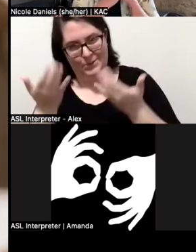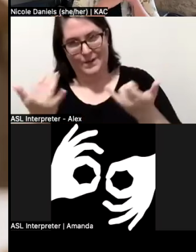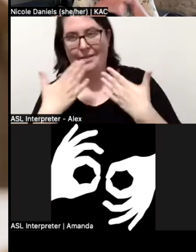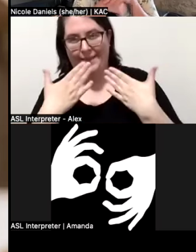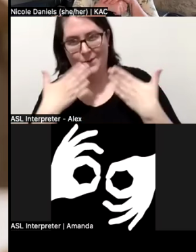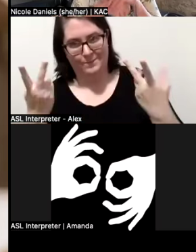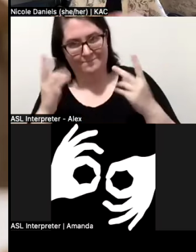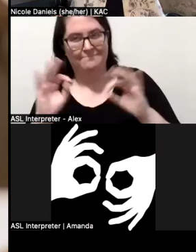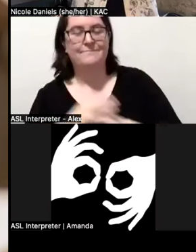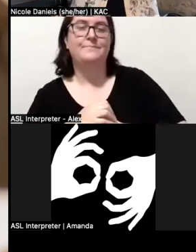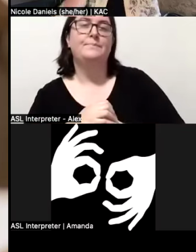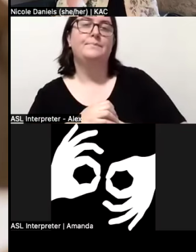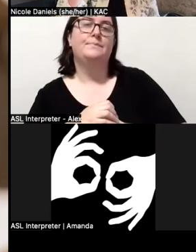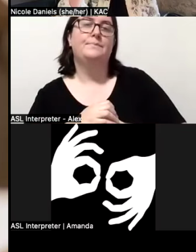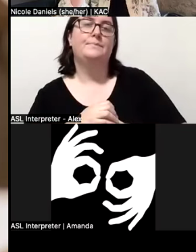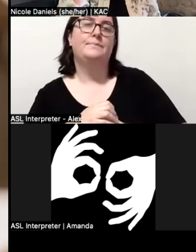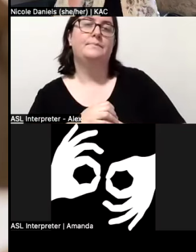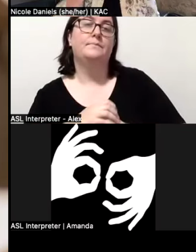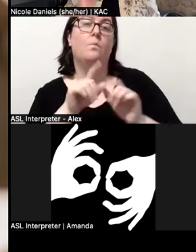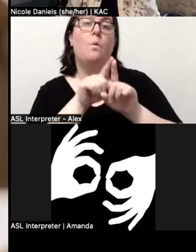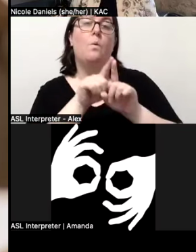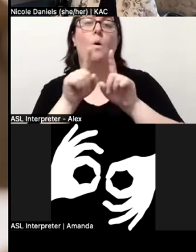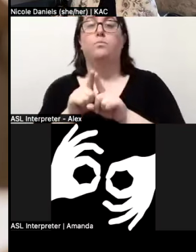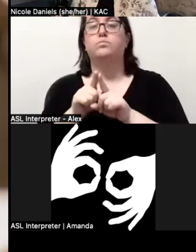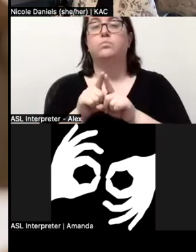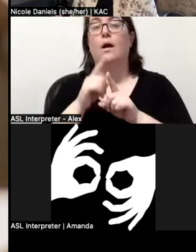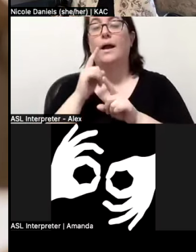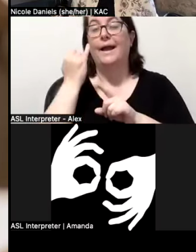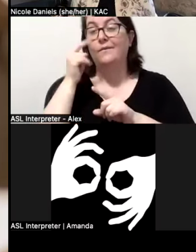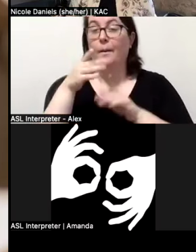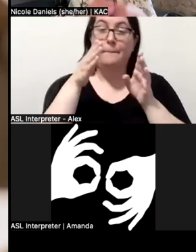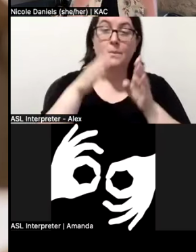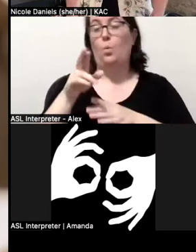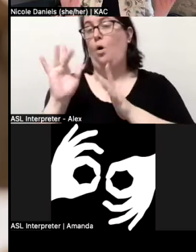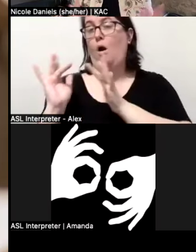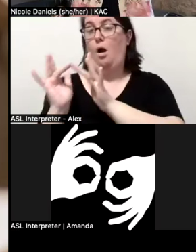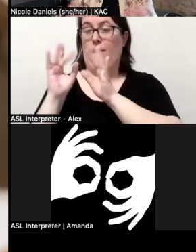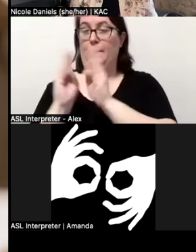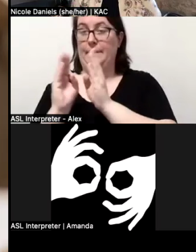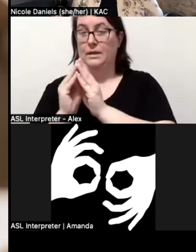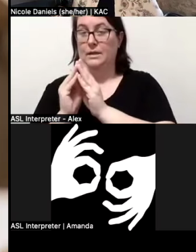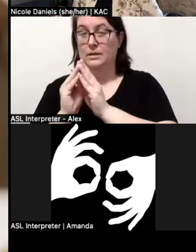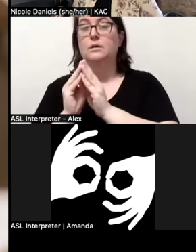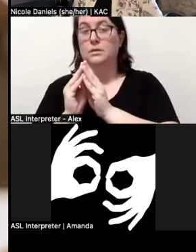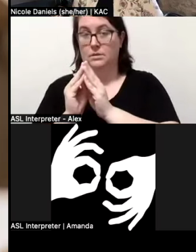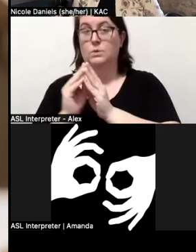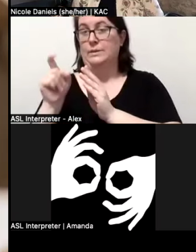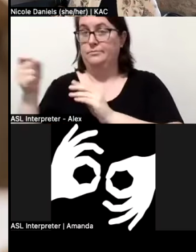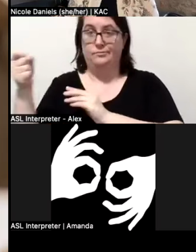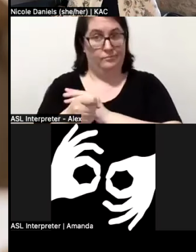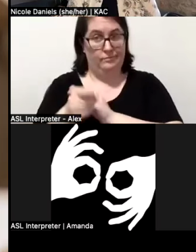being here. We also facilitate online or in-person meetings for any applicants or potential